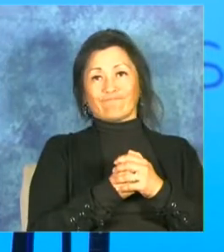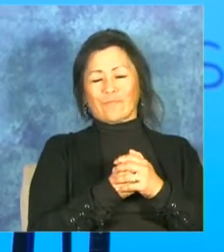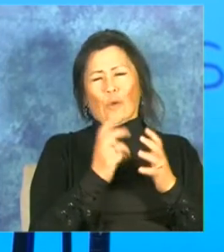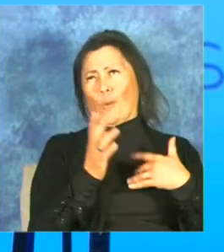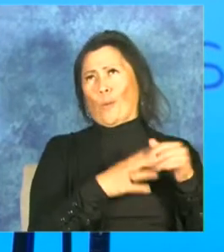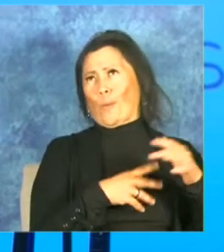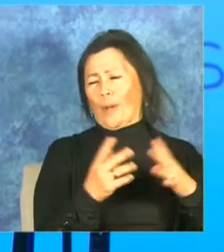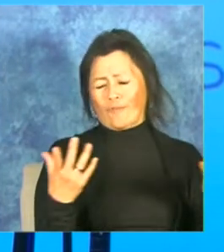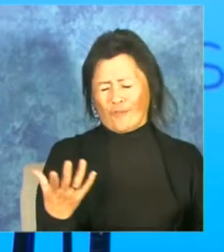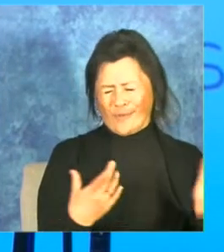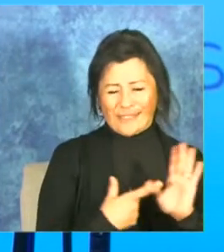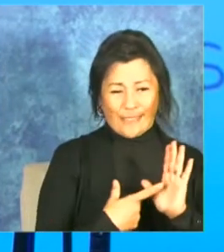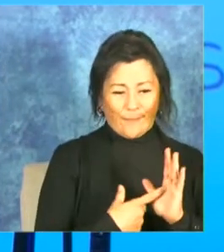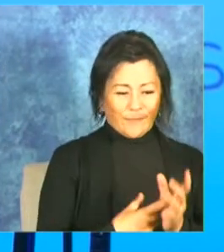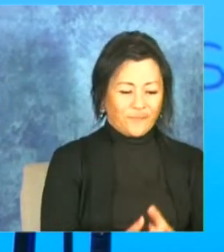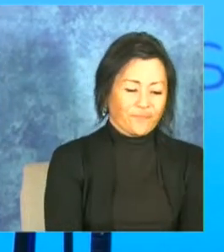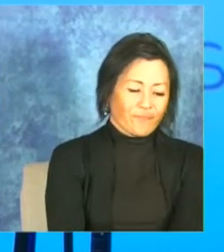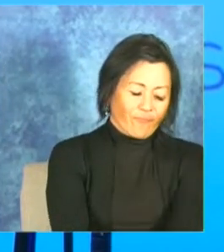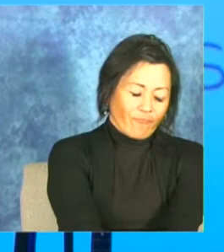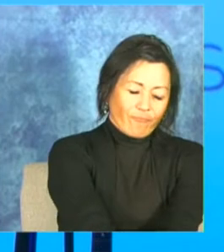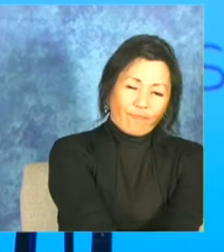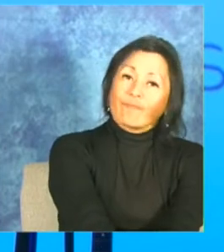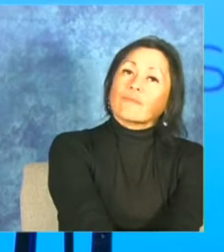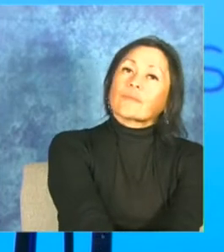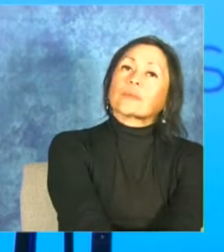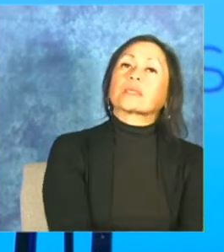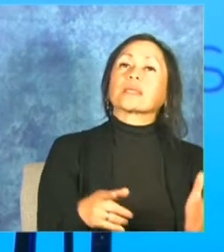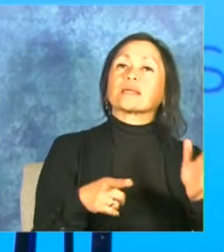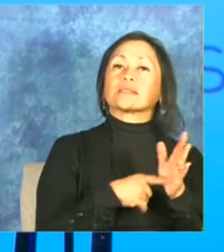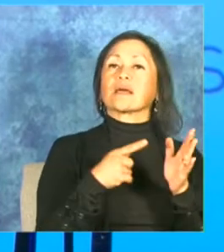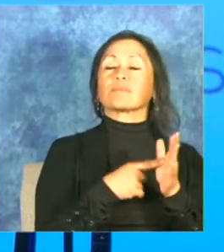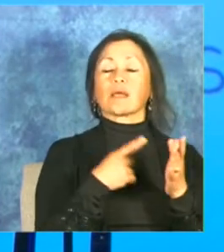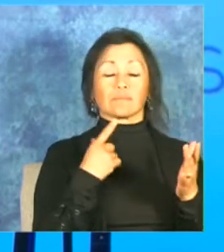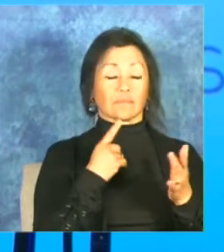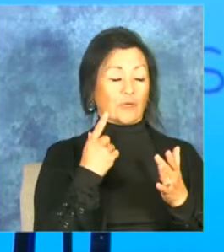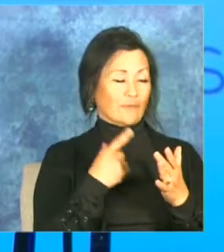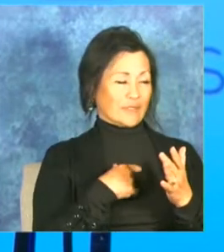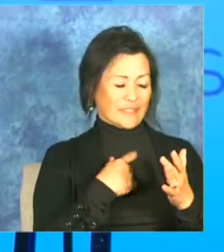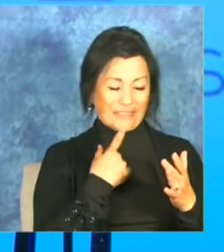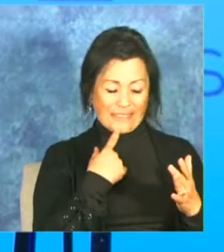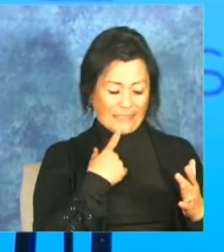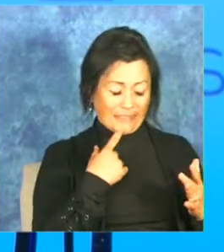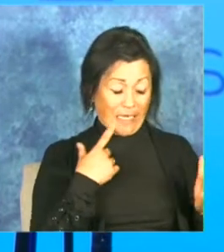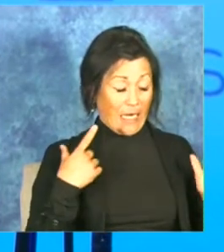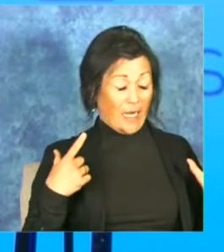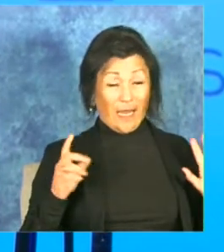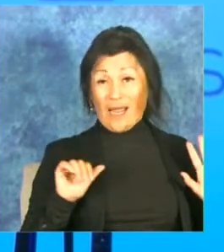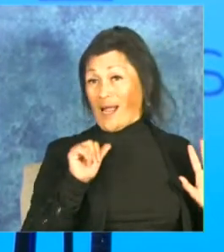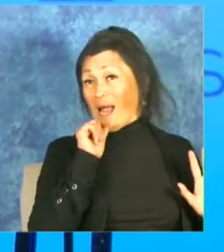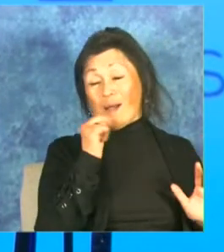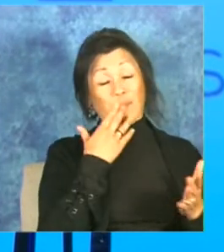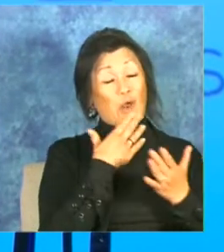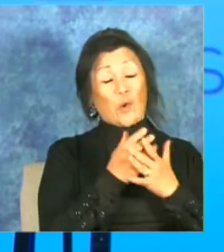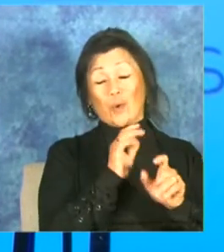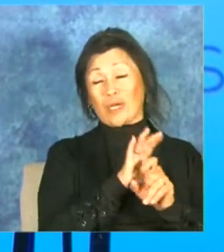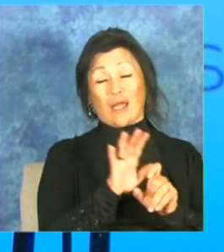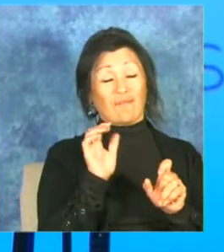or whatever other example it is. Sometimes we get to a point where we say, I'm just not good enough